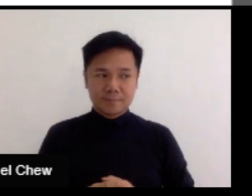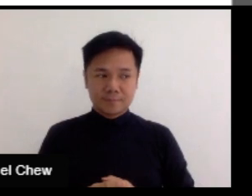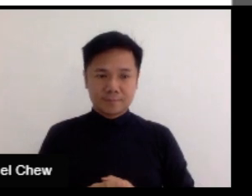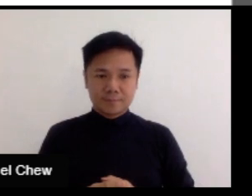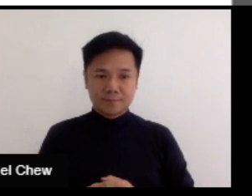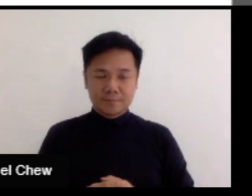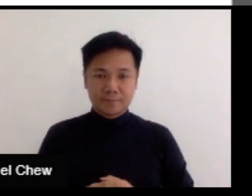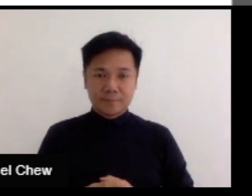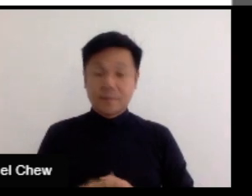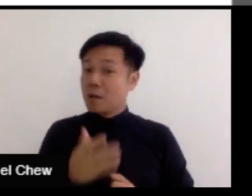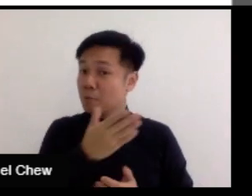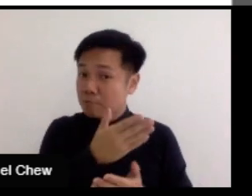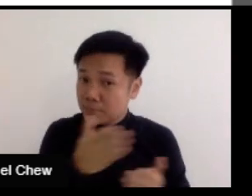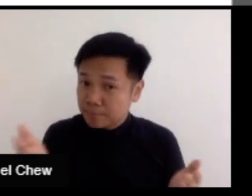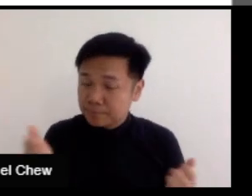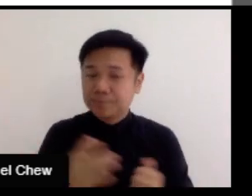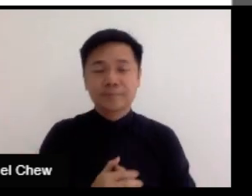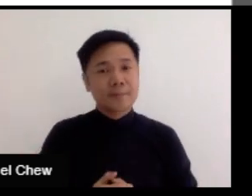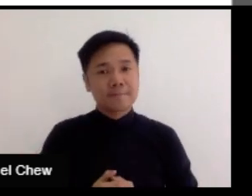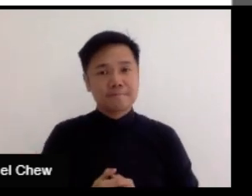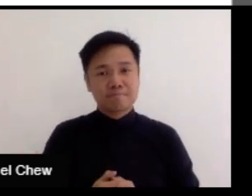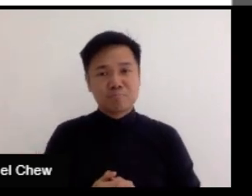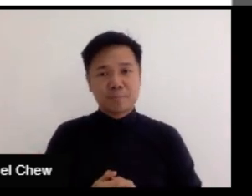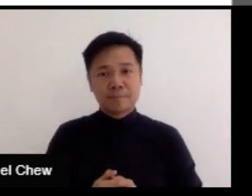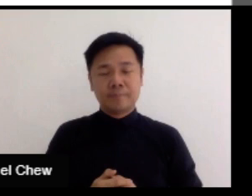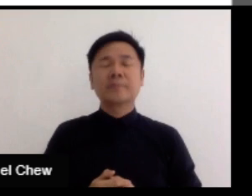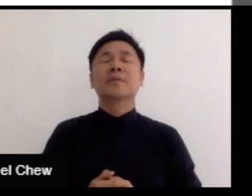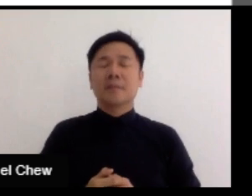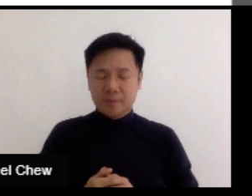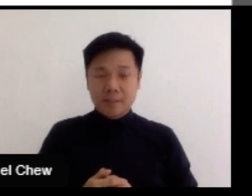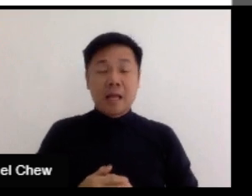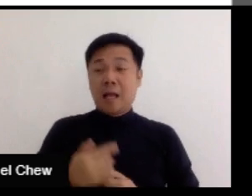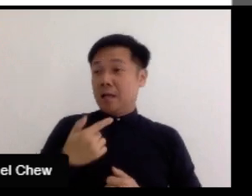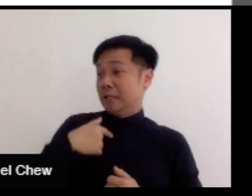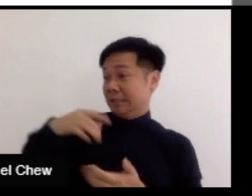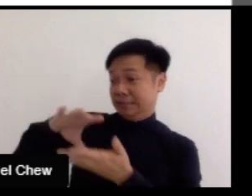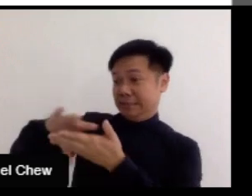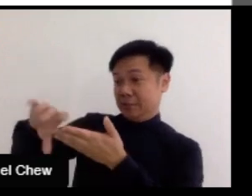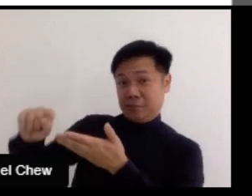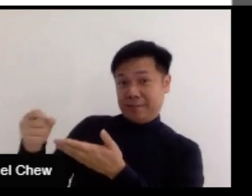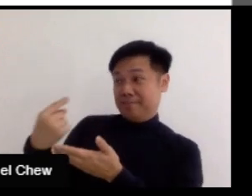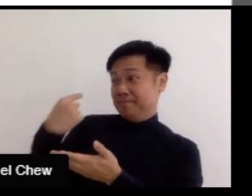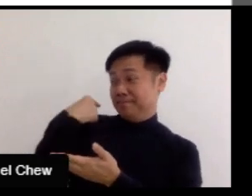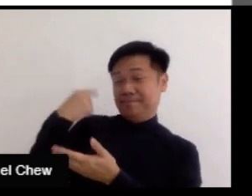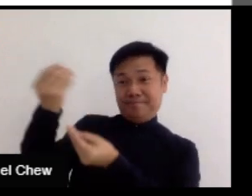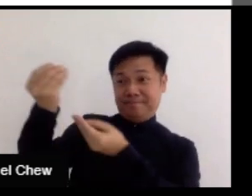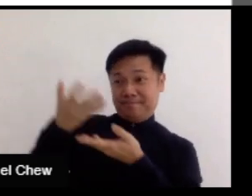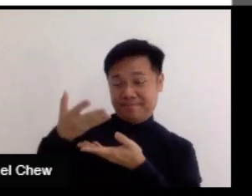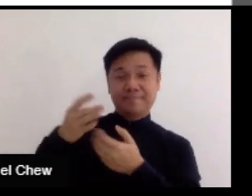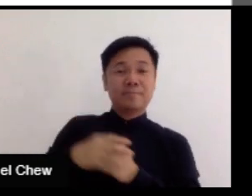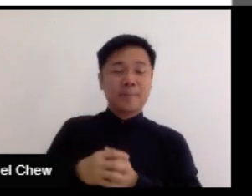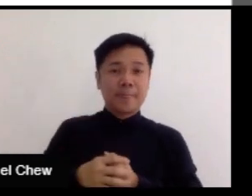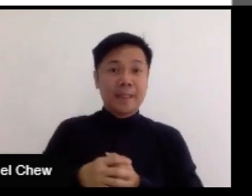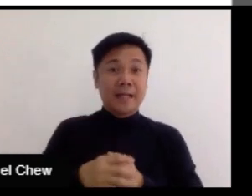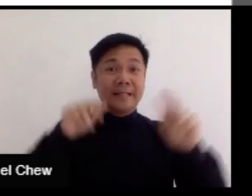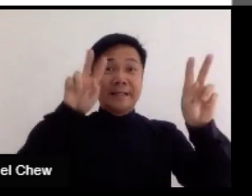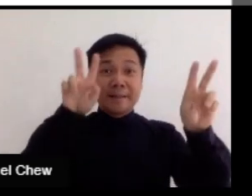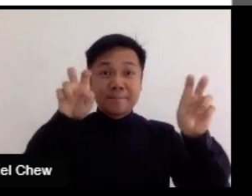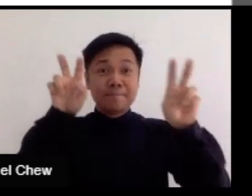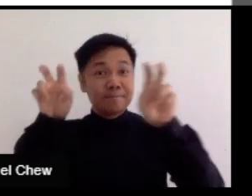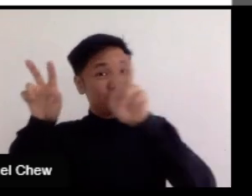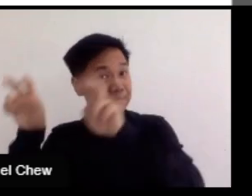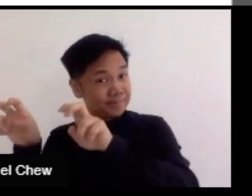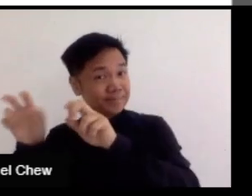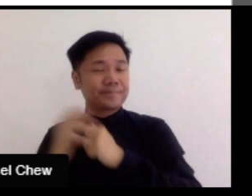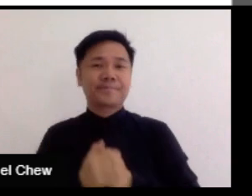And the Secretariat. Actually, as the Secretariat mentioned that this thematic area is